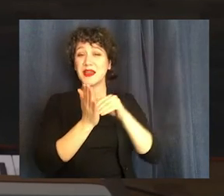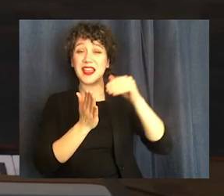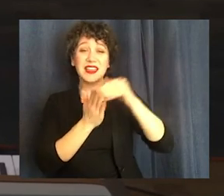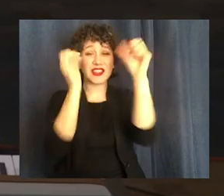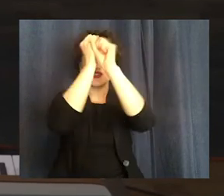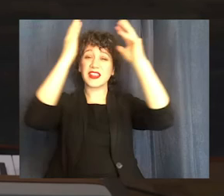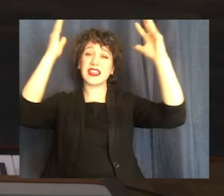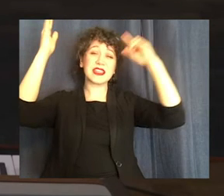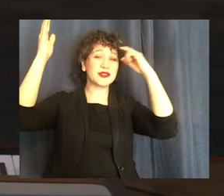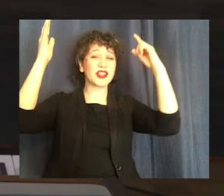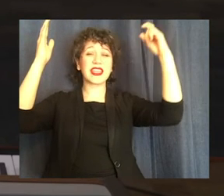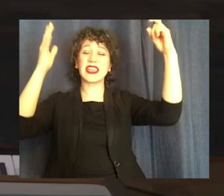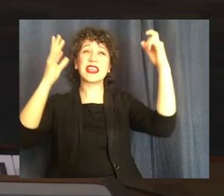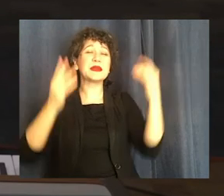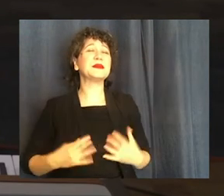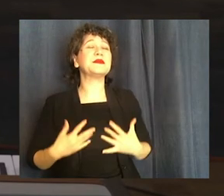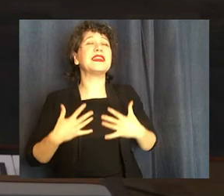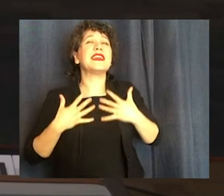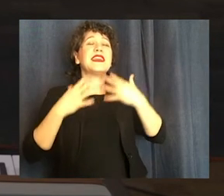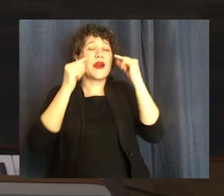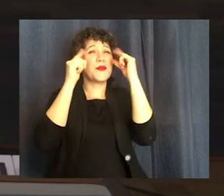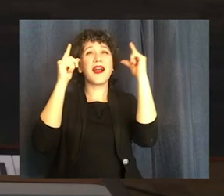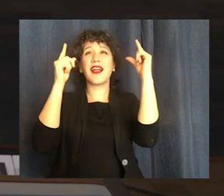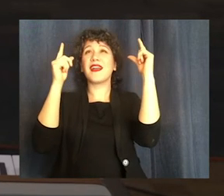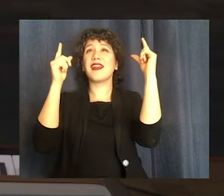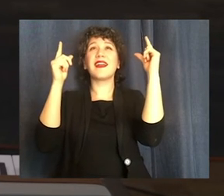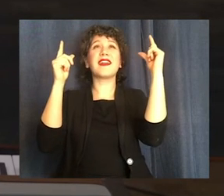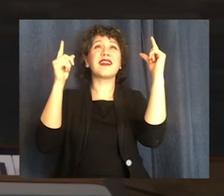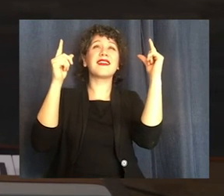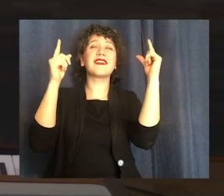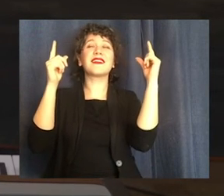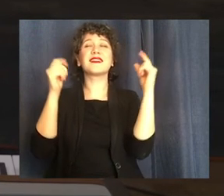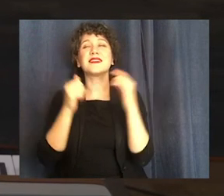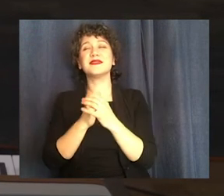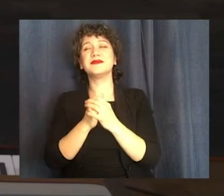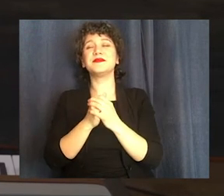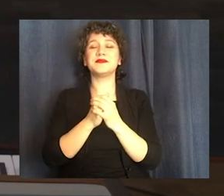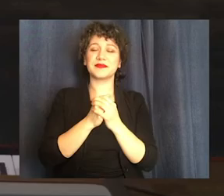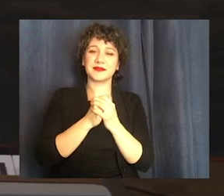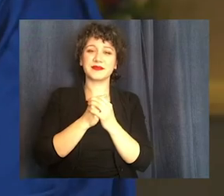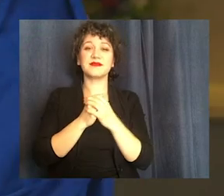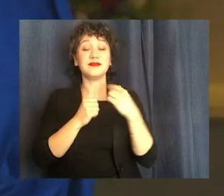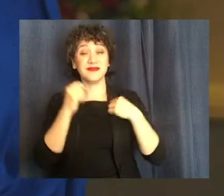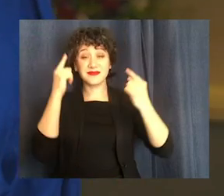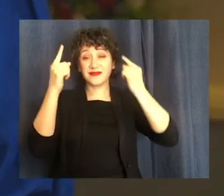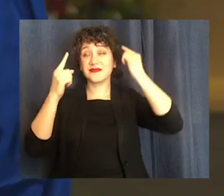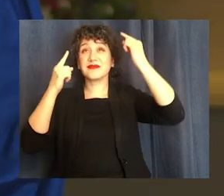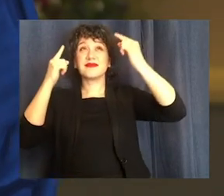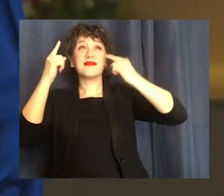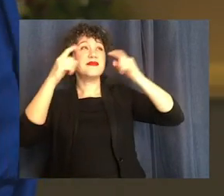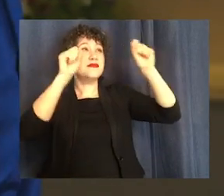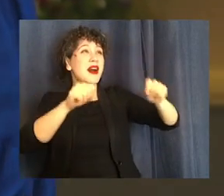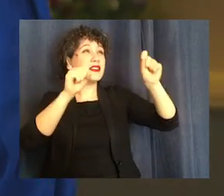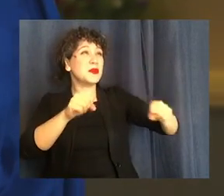awake. I think of what the world could be, a vision of the one I see. A